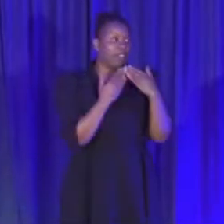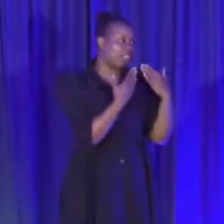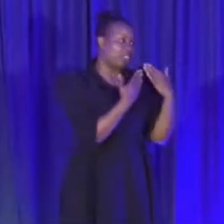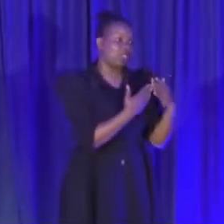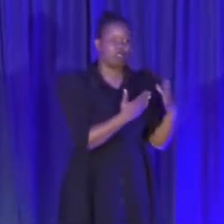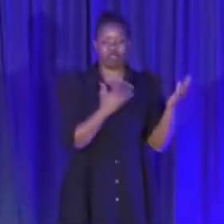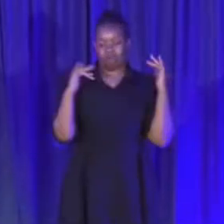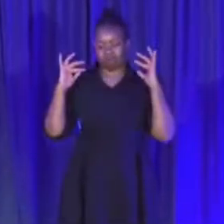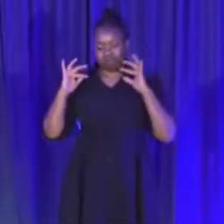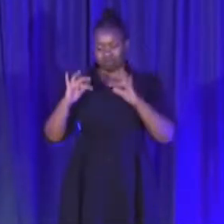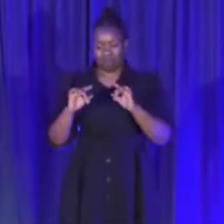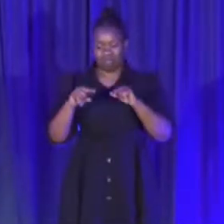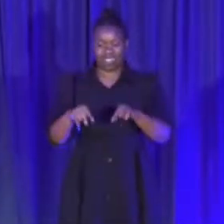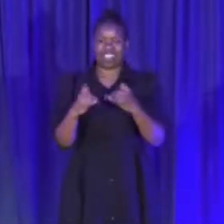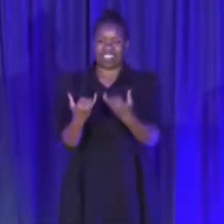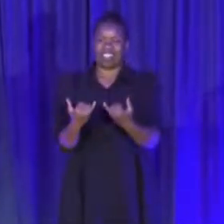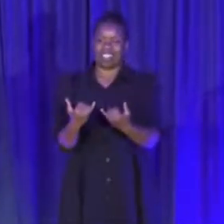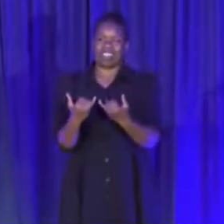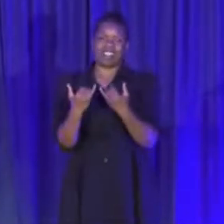here.